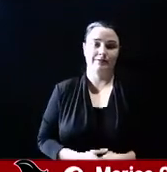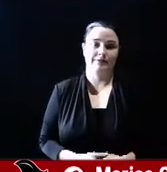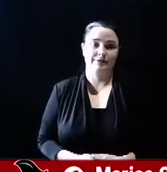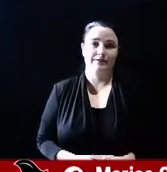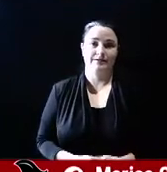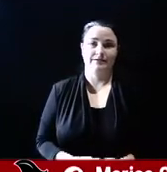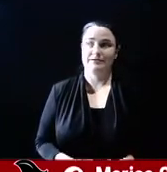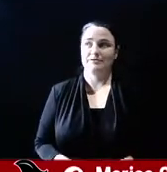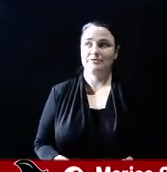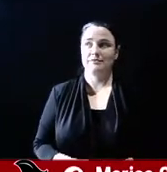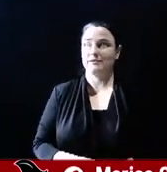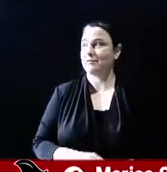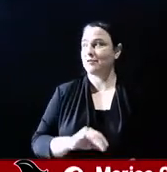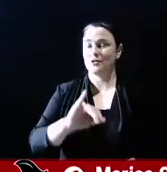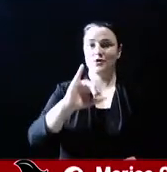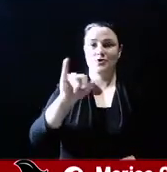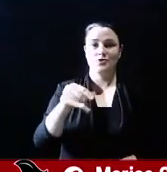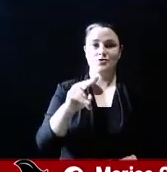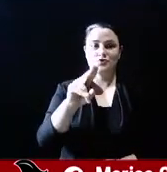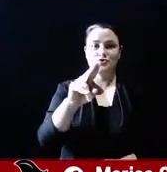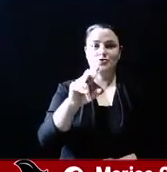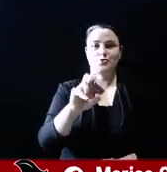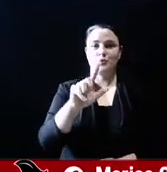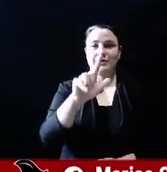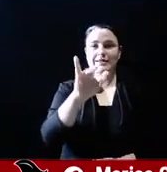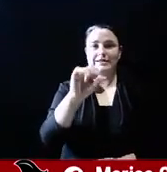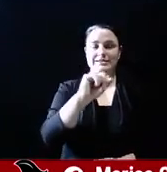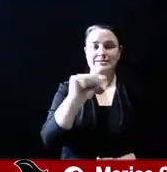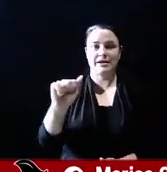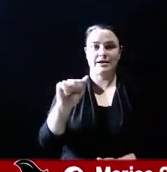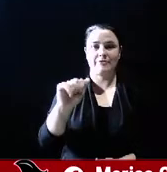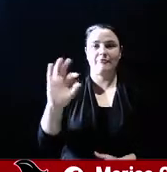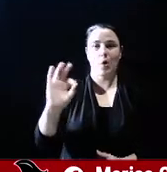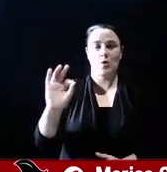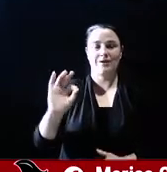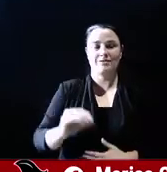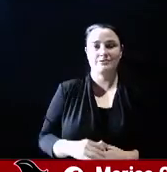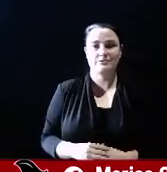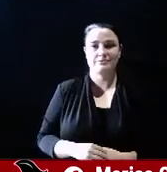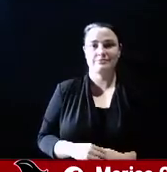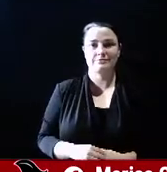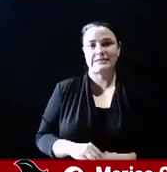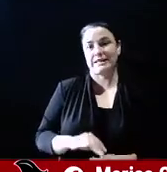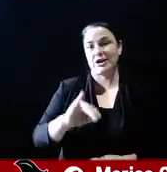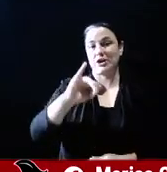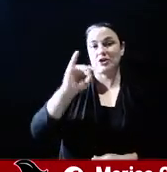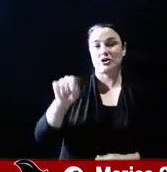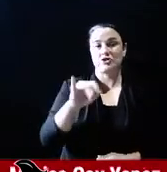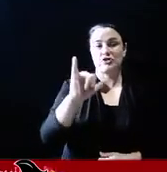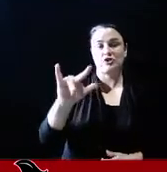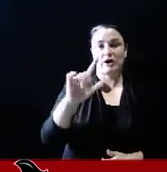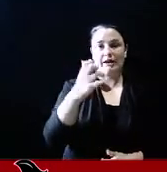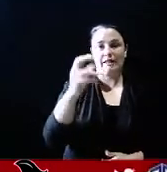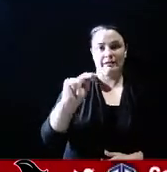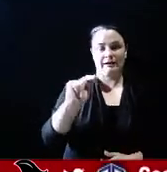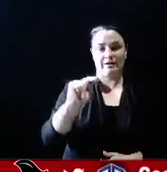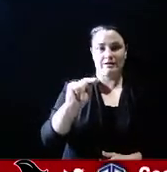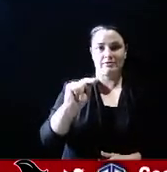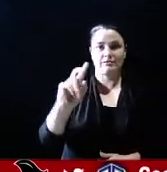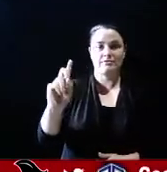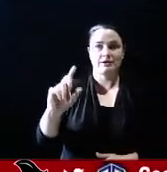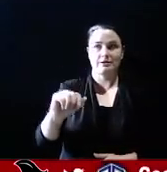Jalissa Danielle Flores. Jalen